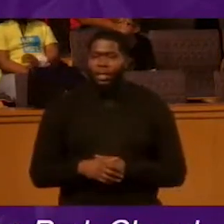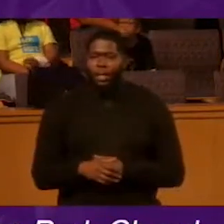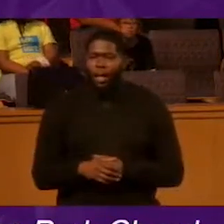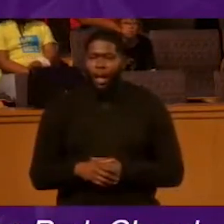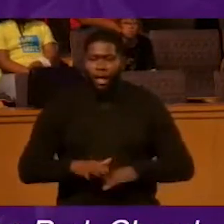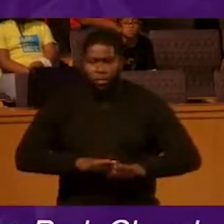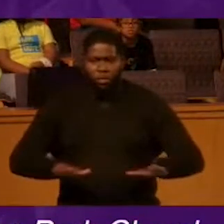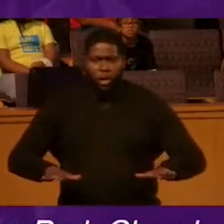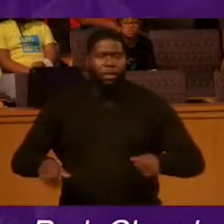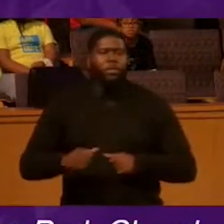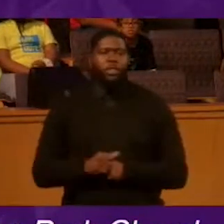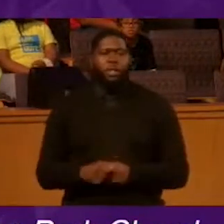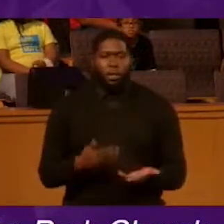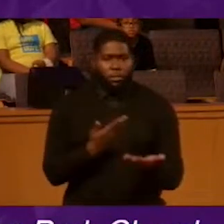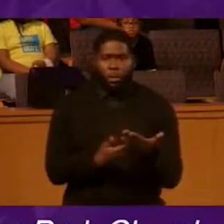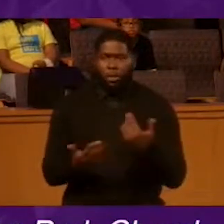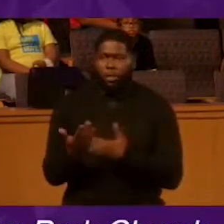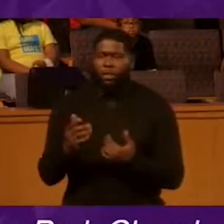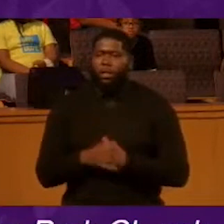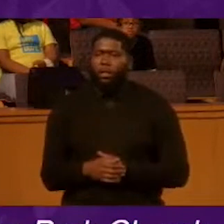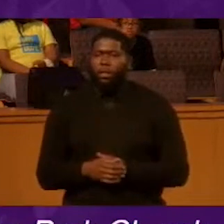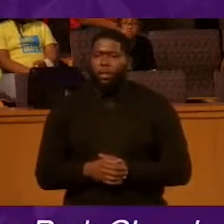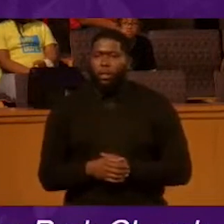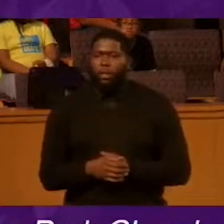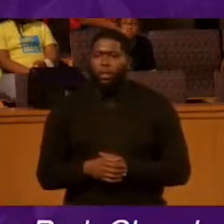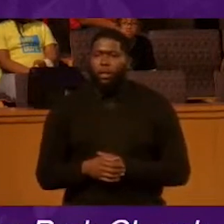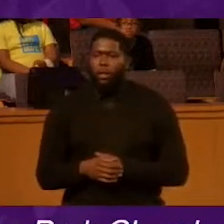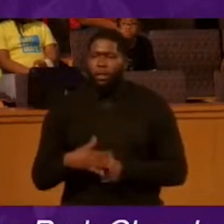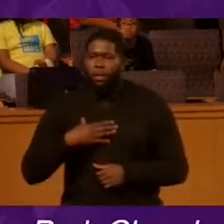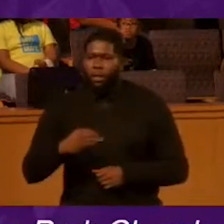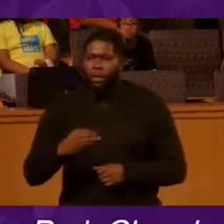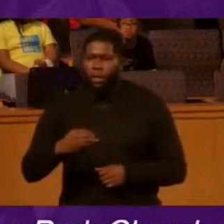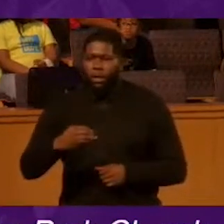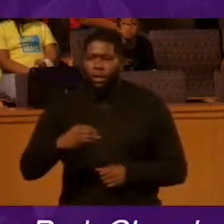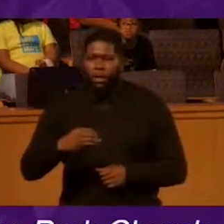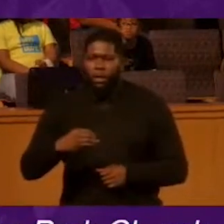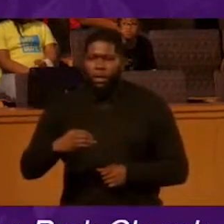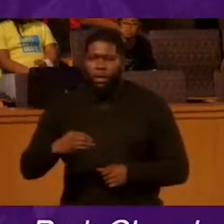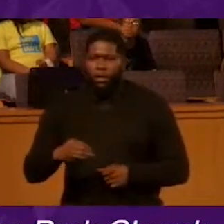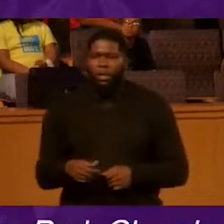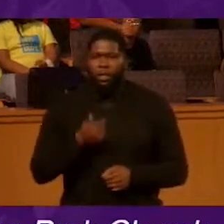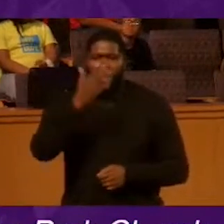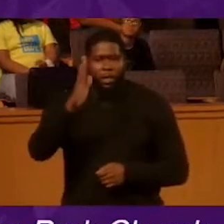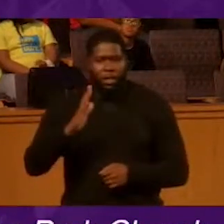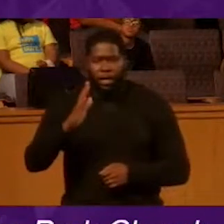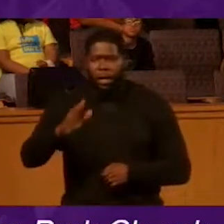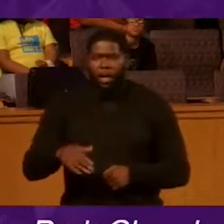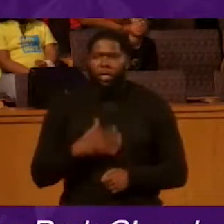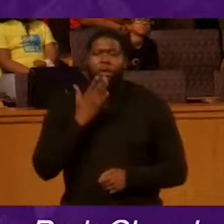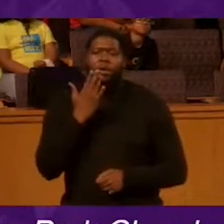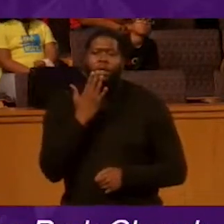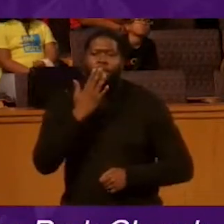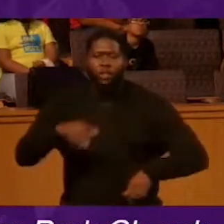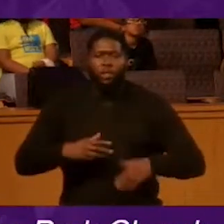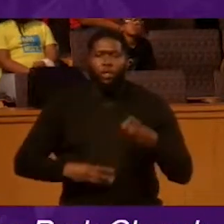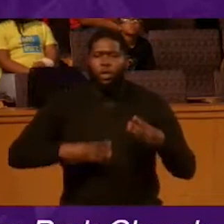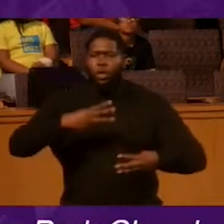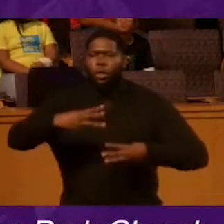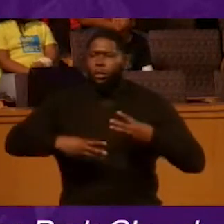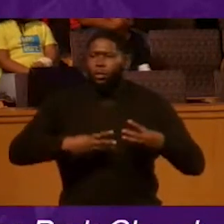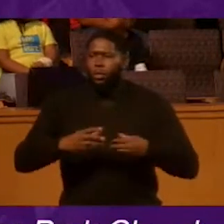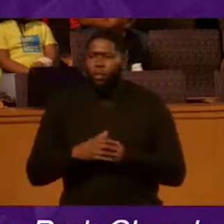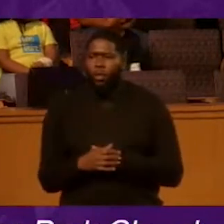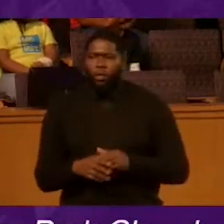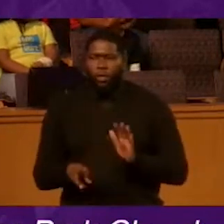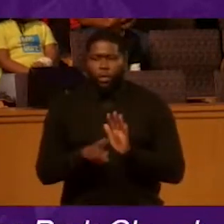hands. You're here to be light, bringing out the God colors in the world, Matthew 5 and